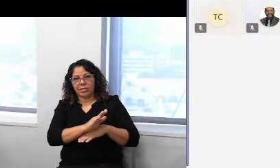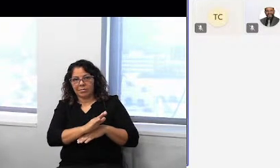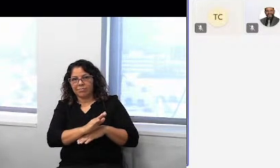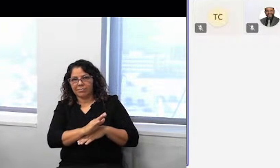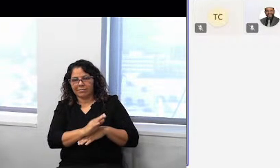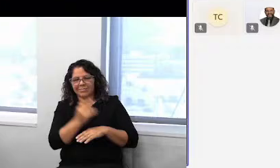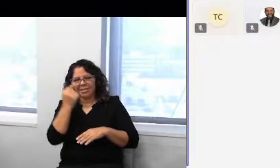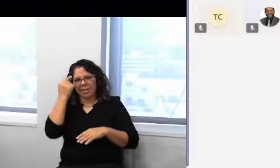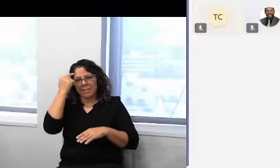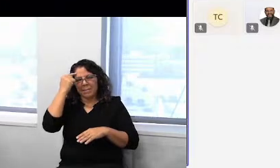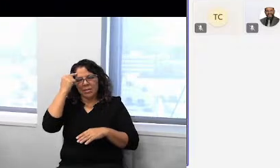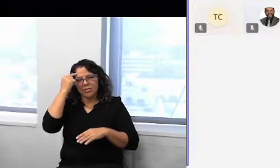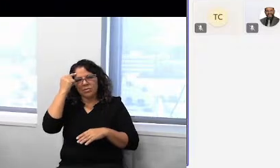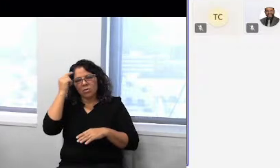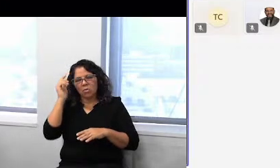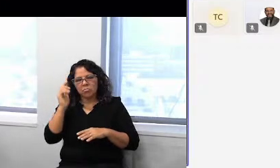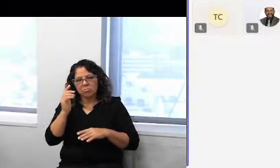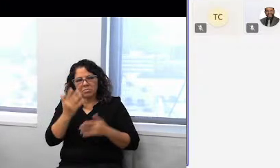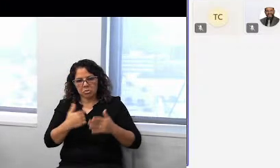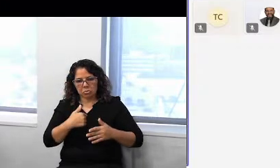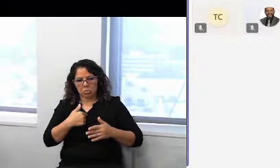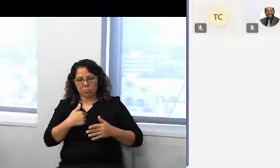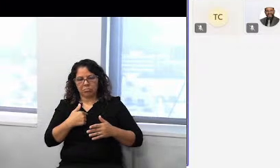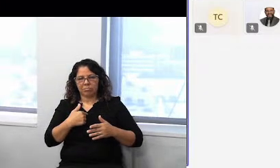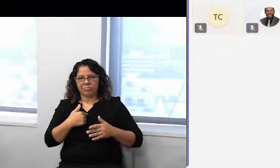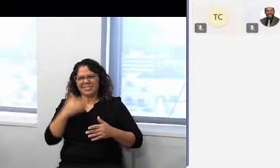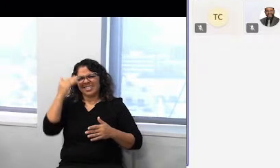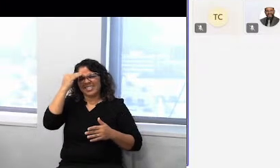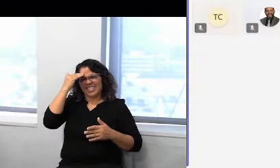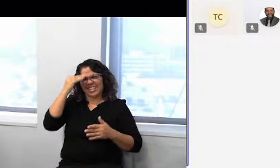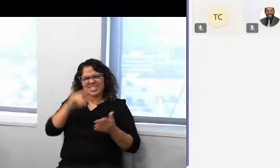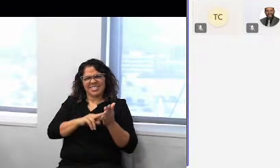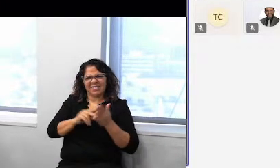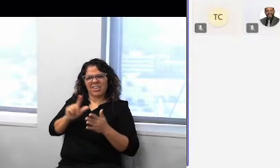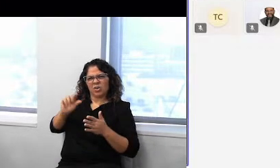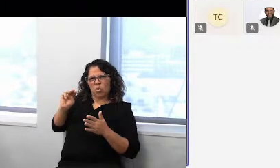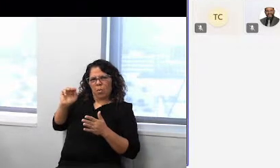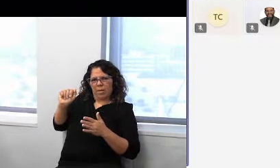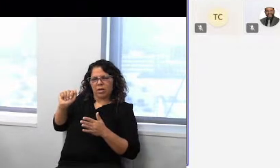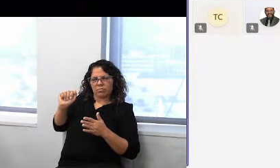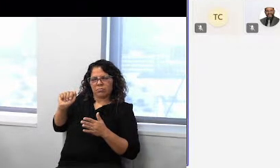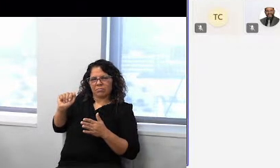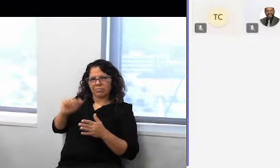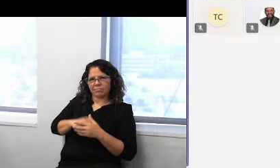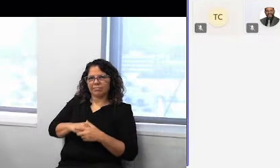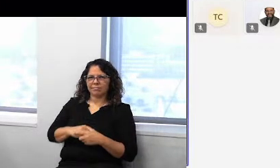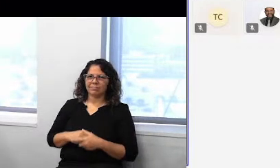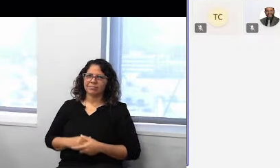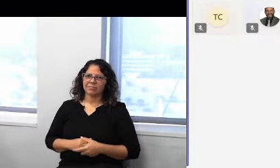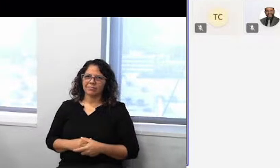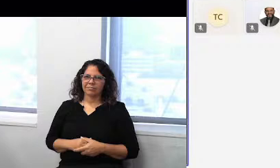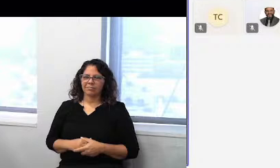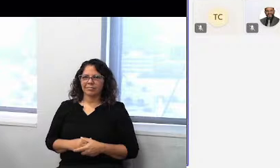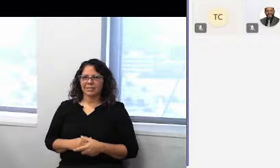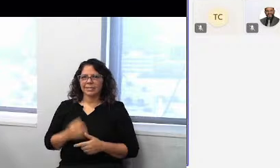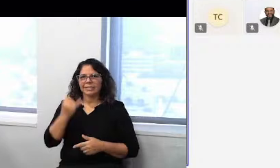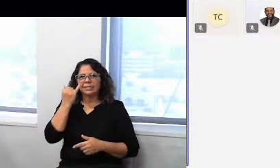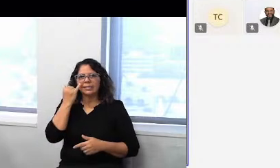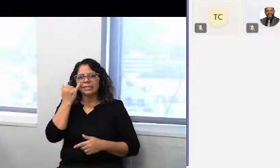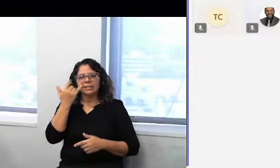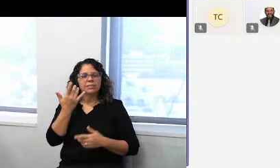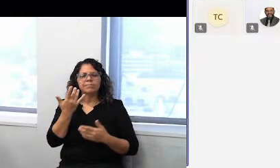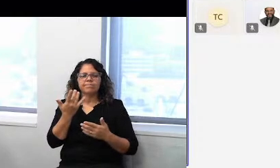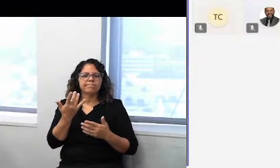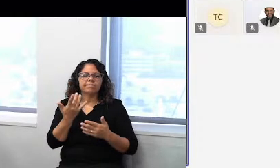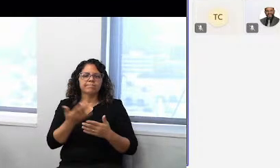of that concept? I think it's easy when you talk about logistics. I use an example, and the context is you